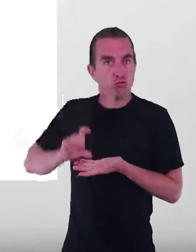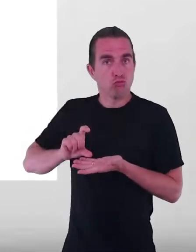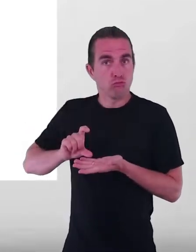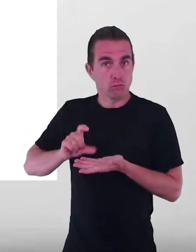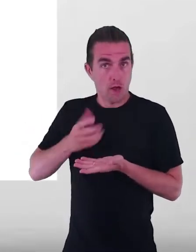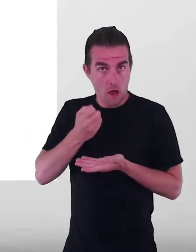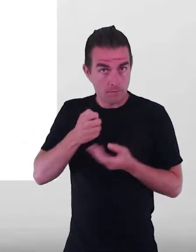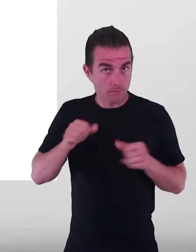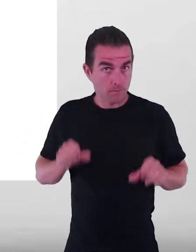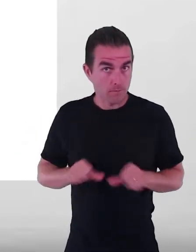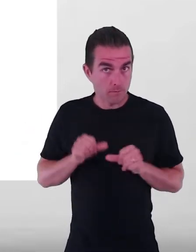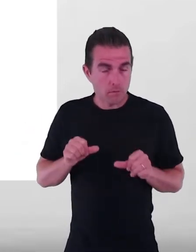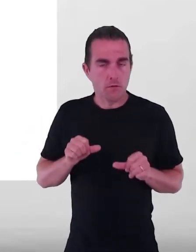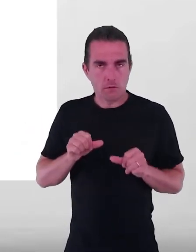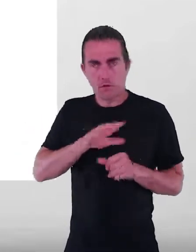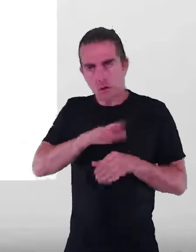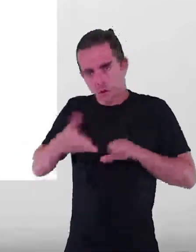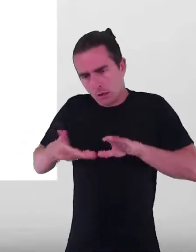holder.